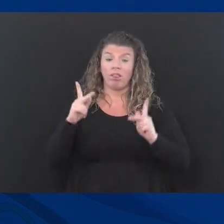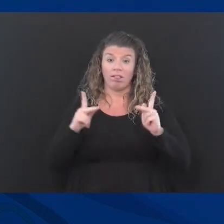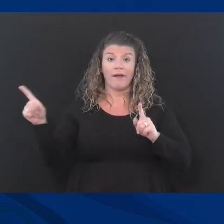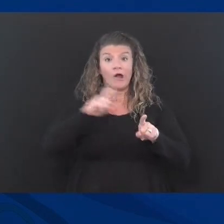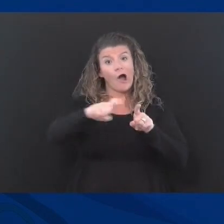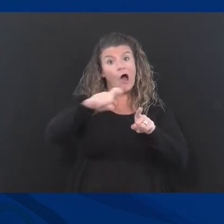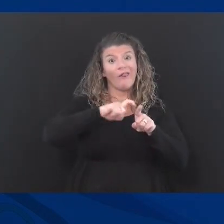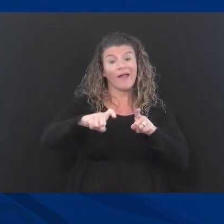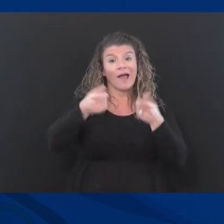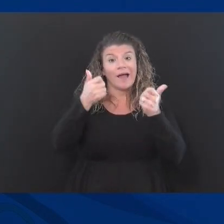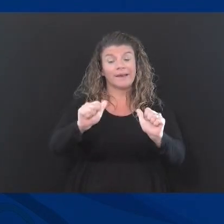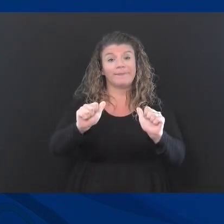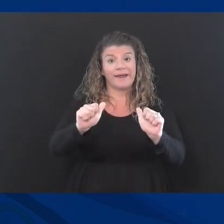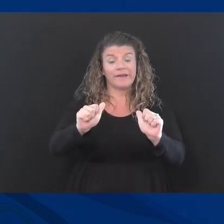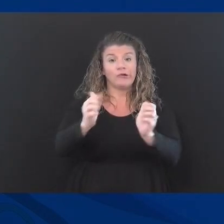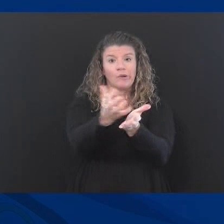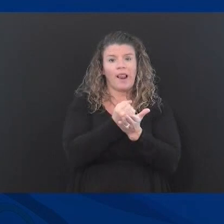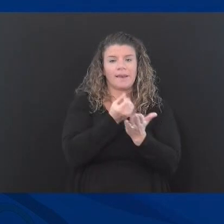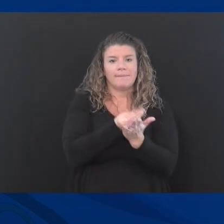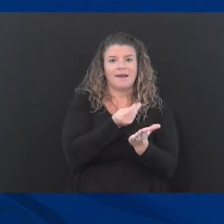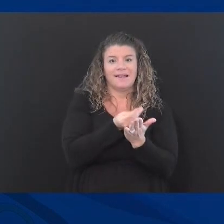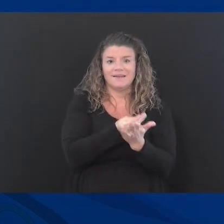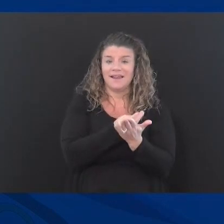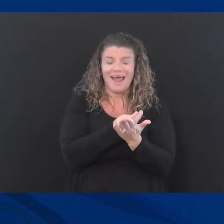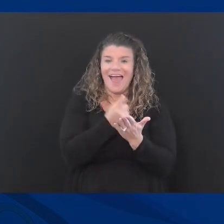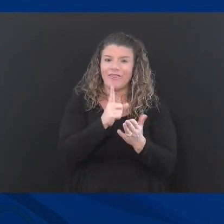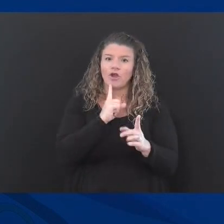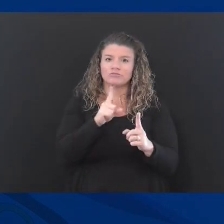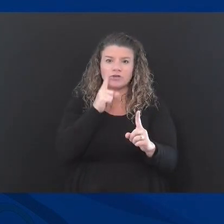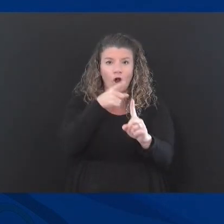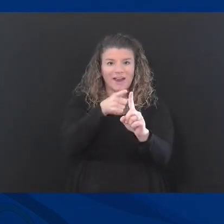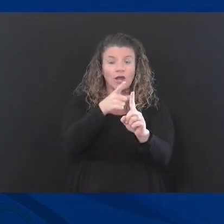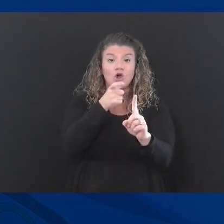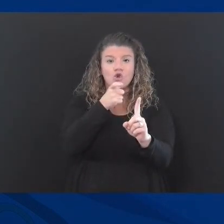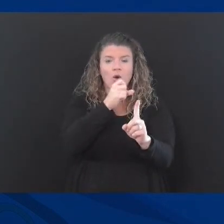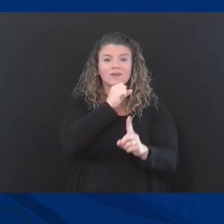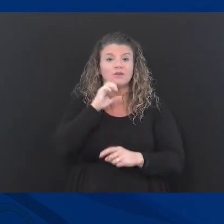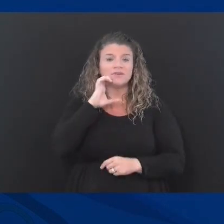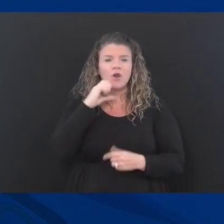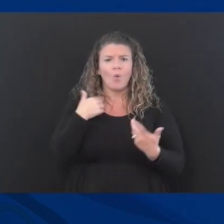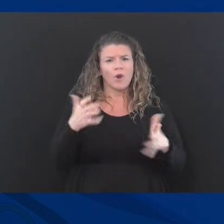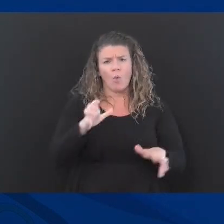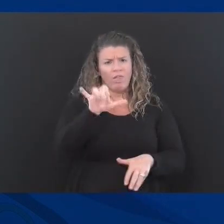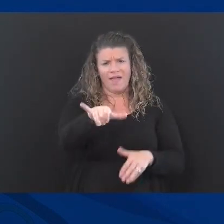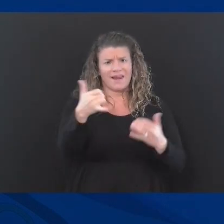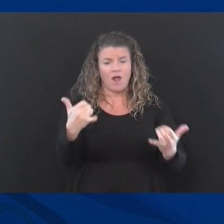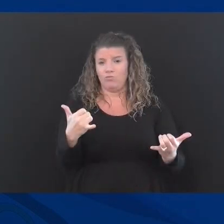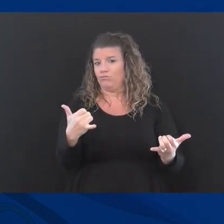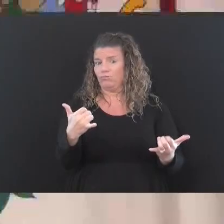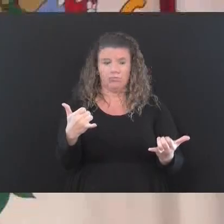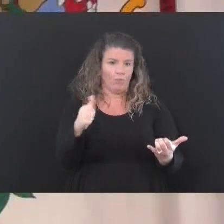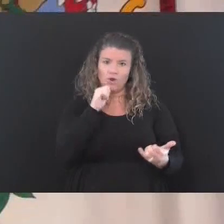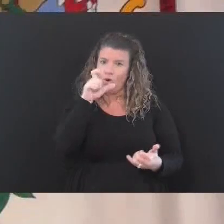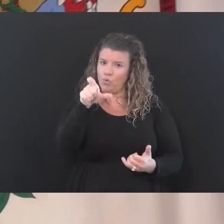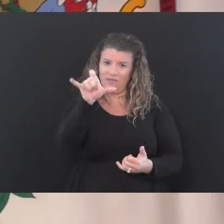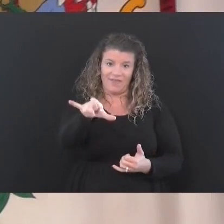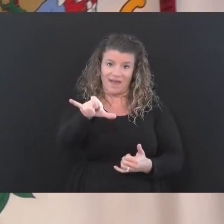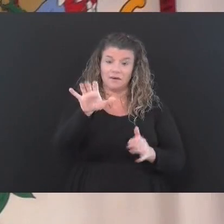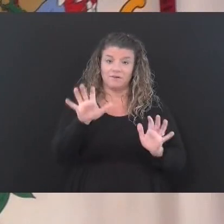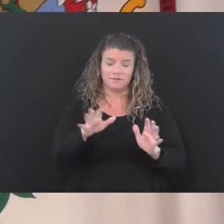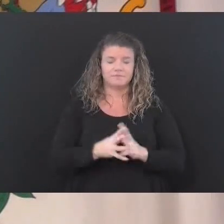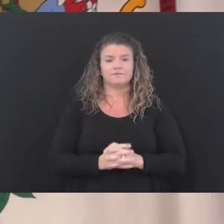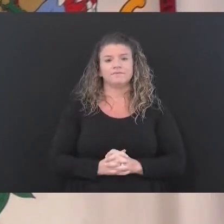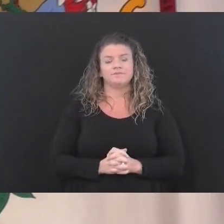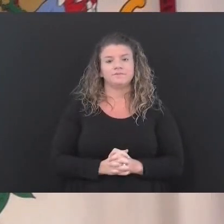and preying on our elderly primarily, and we sure don't need this at this time. So I'm going to